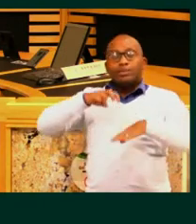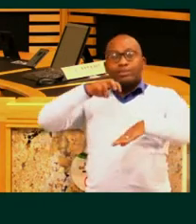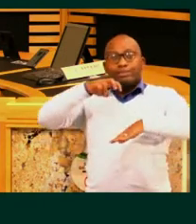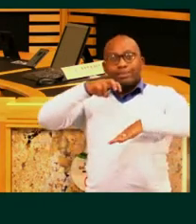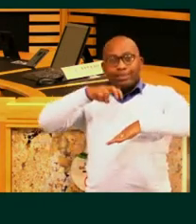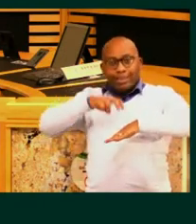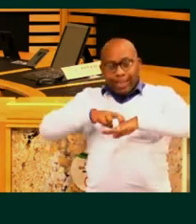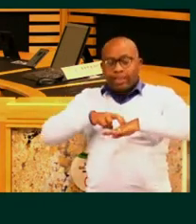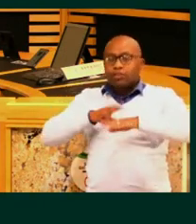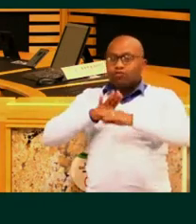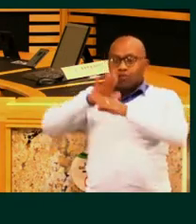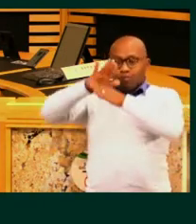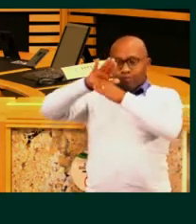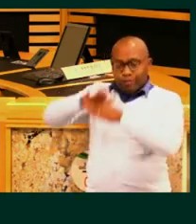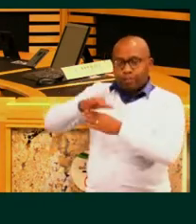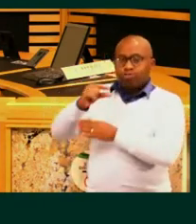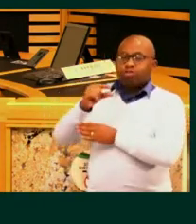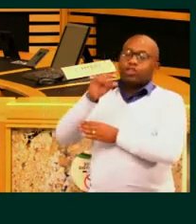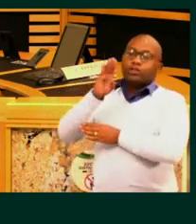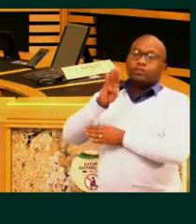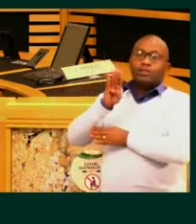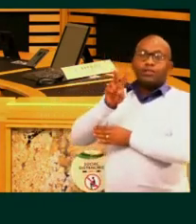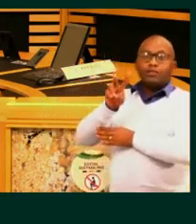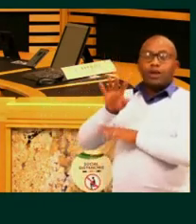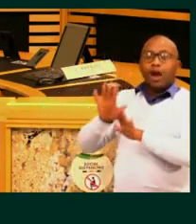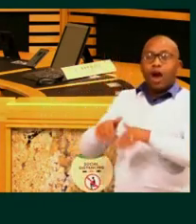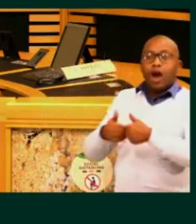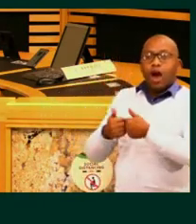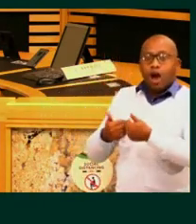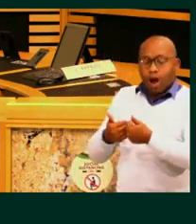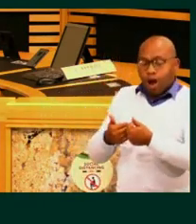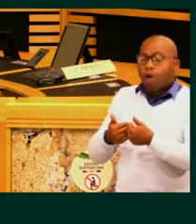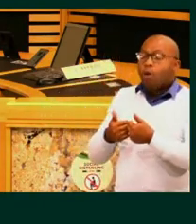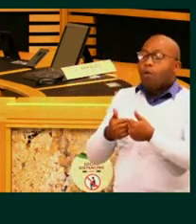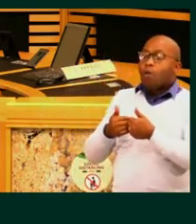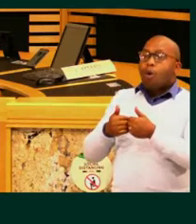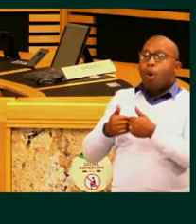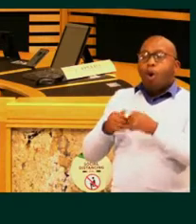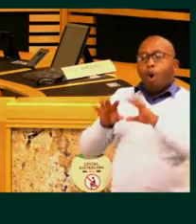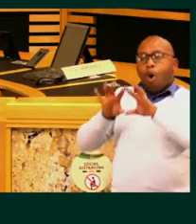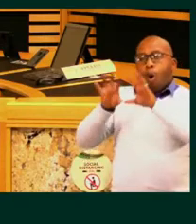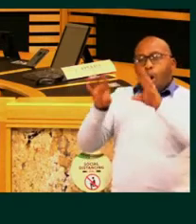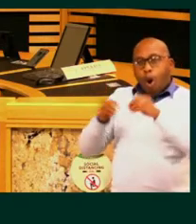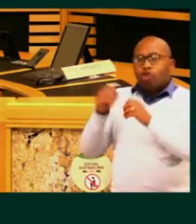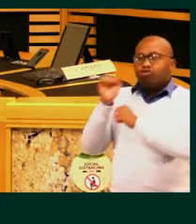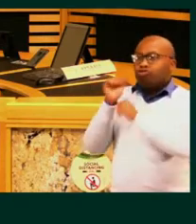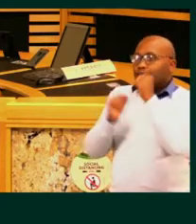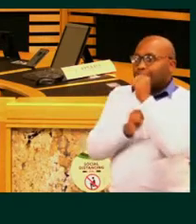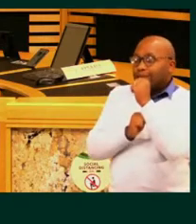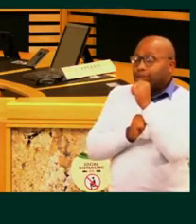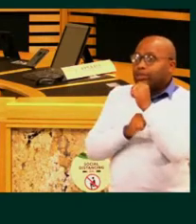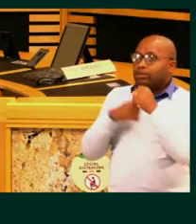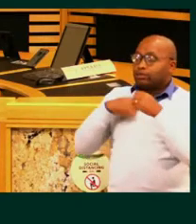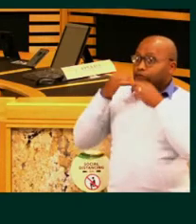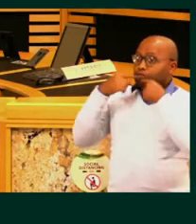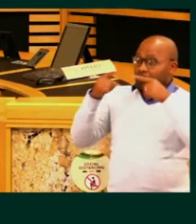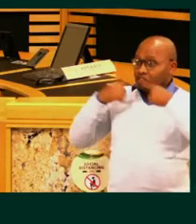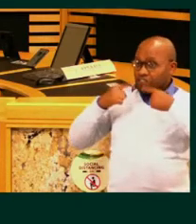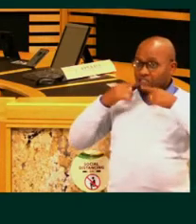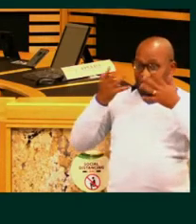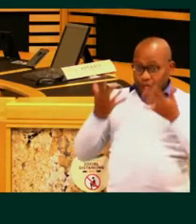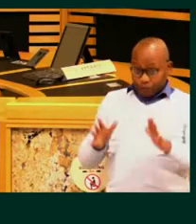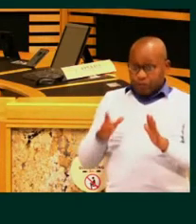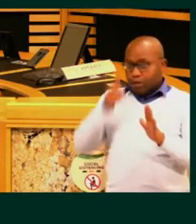combat gender-based Violence by steadfastly implementing the above strategies we are inch closer to a society free on gender